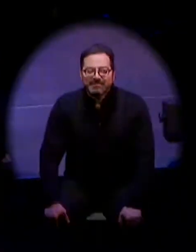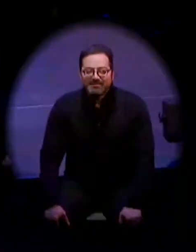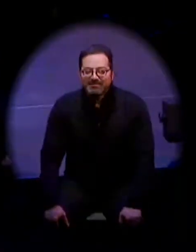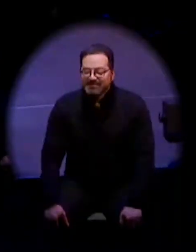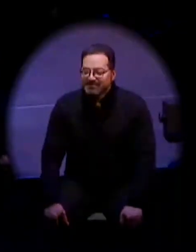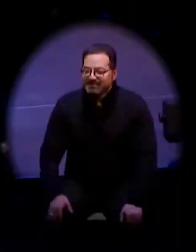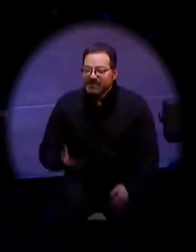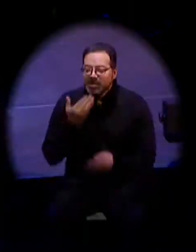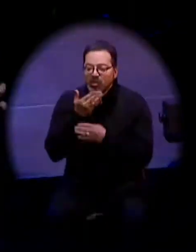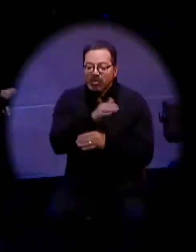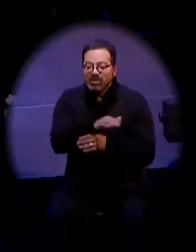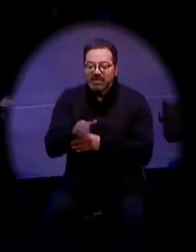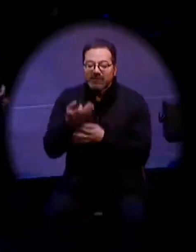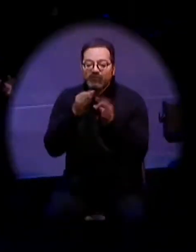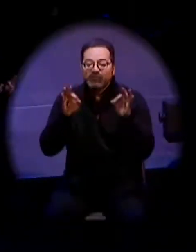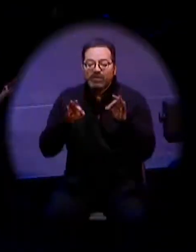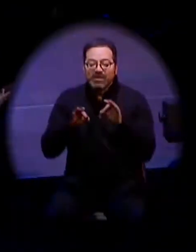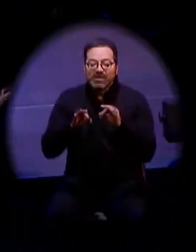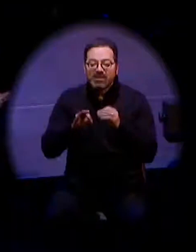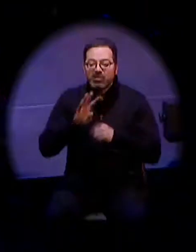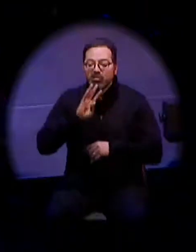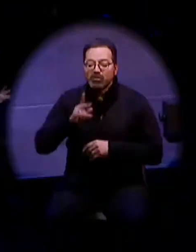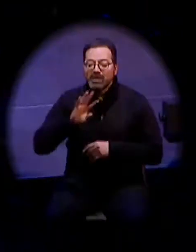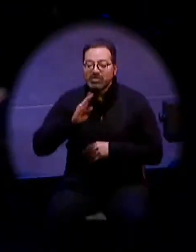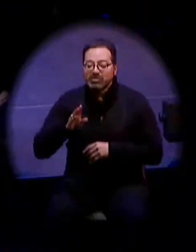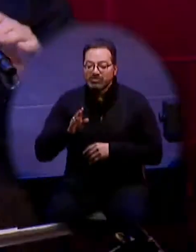Good evening free speech producers hey guys